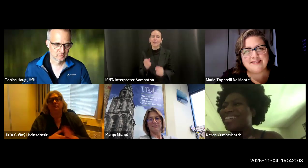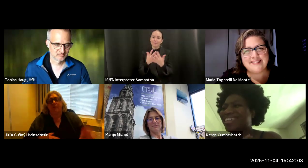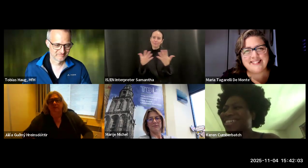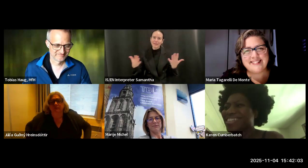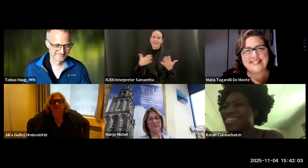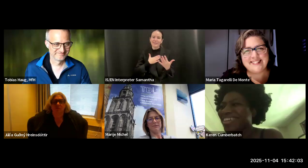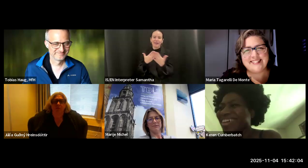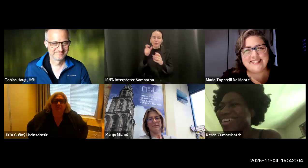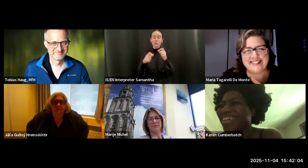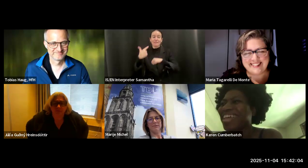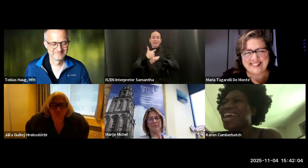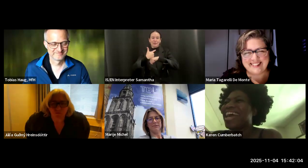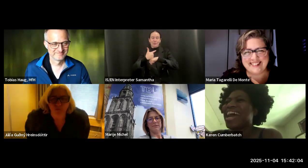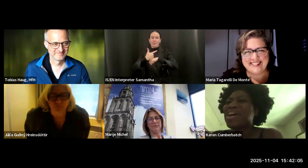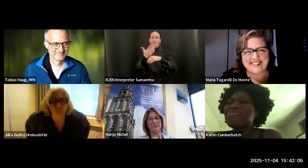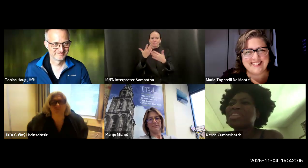me.